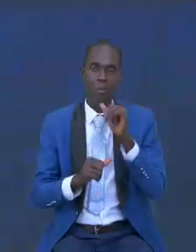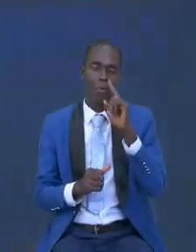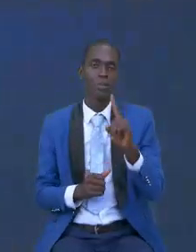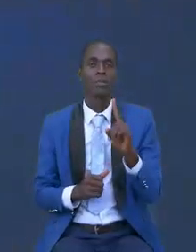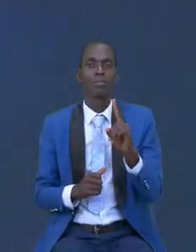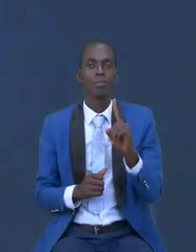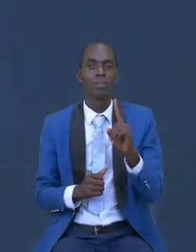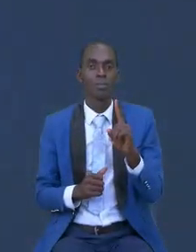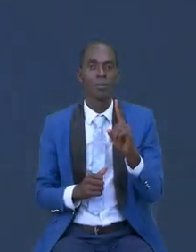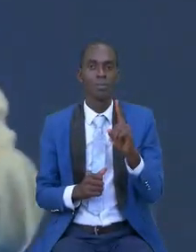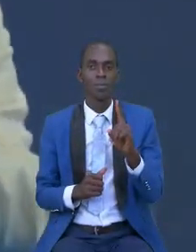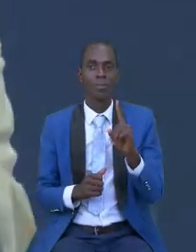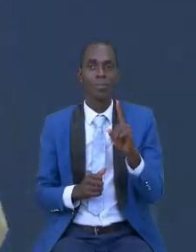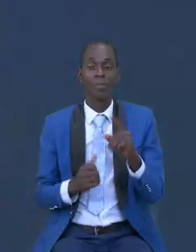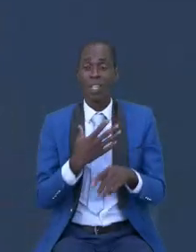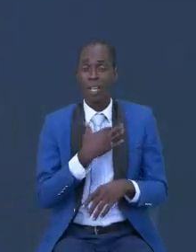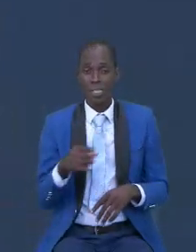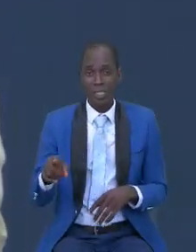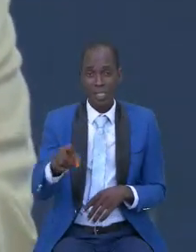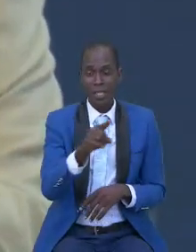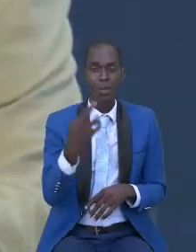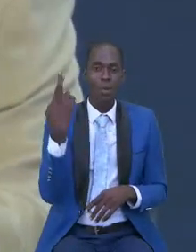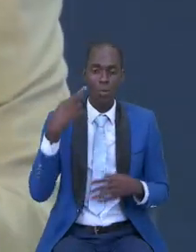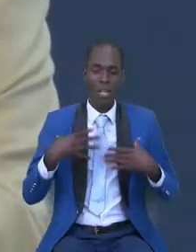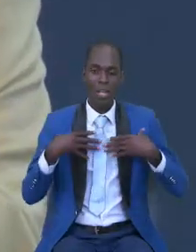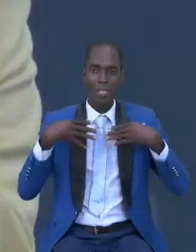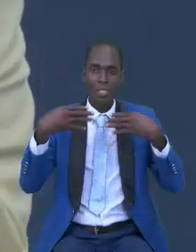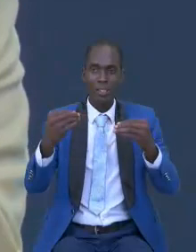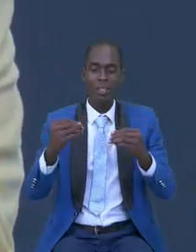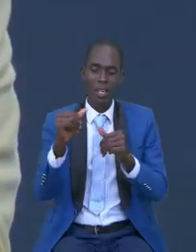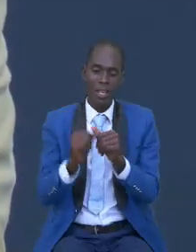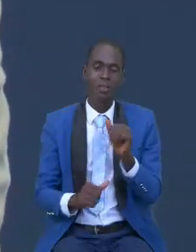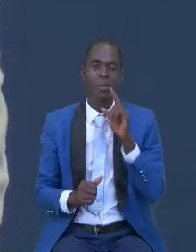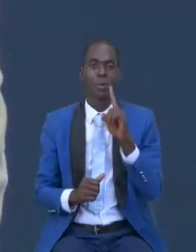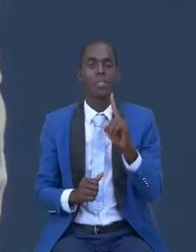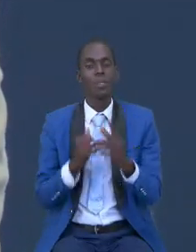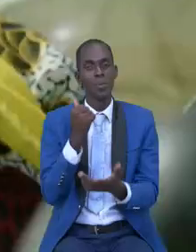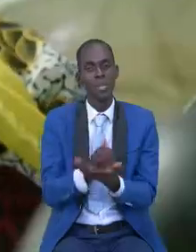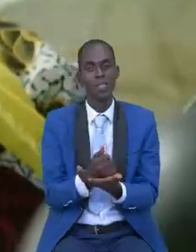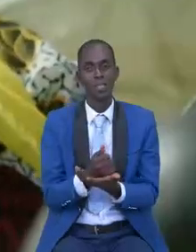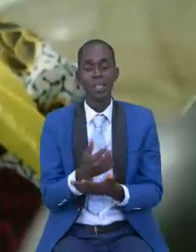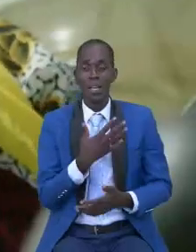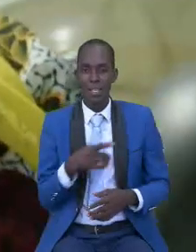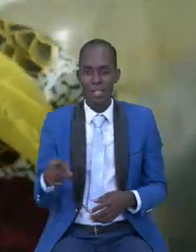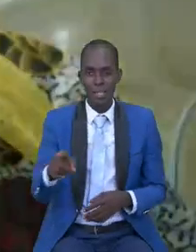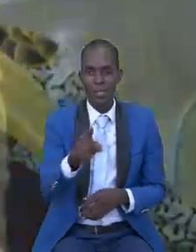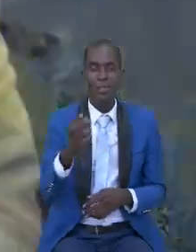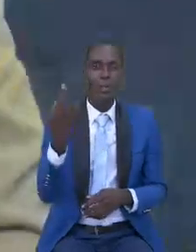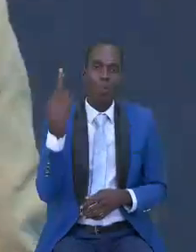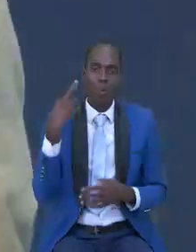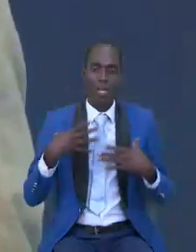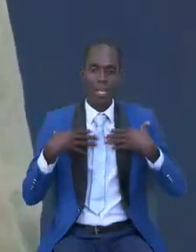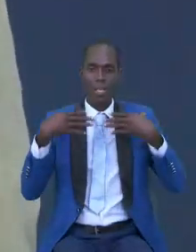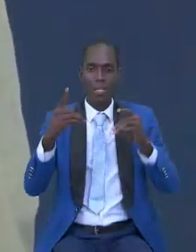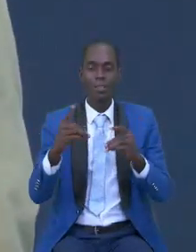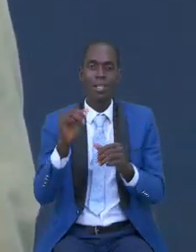everyone. And they were healed everyone. And they were